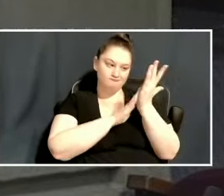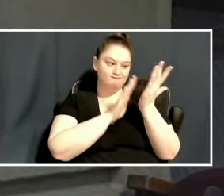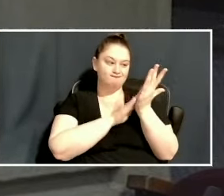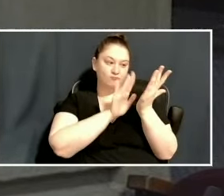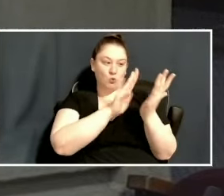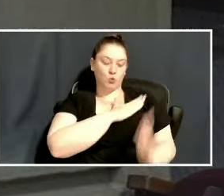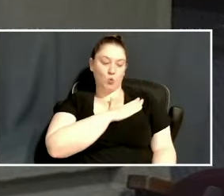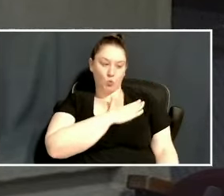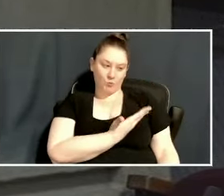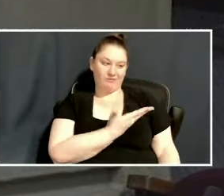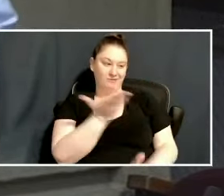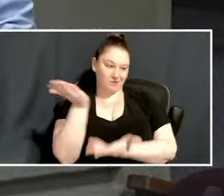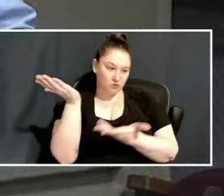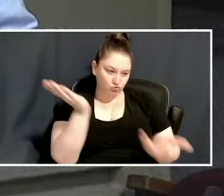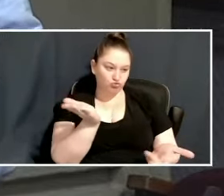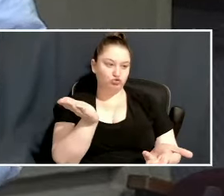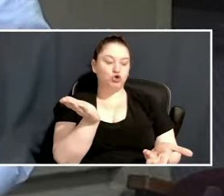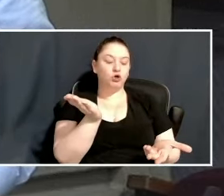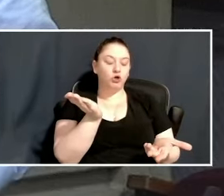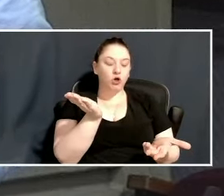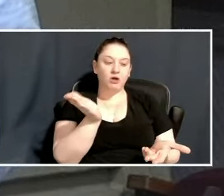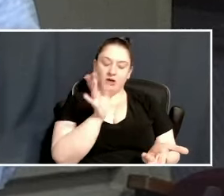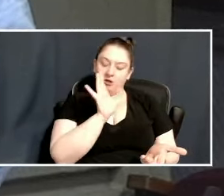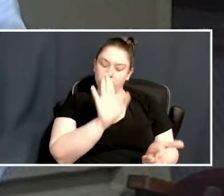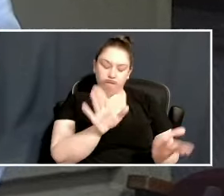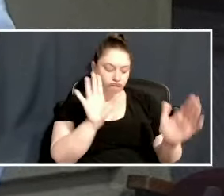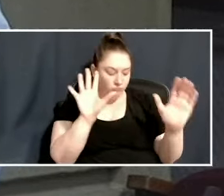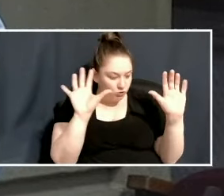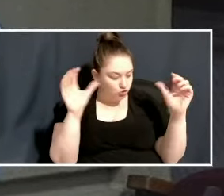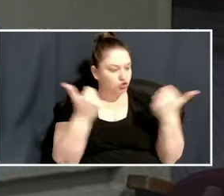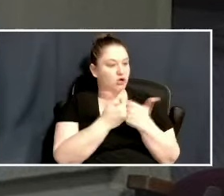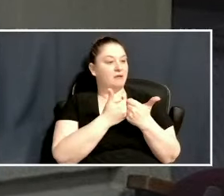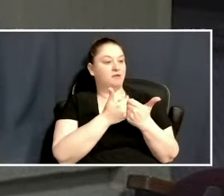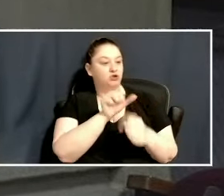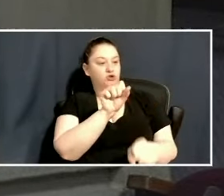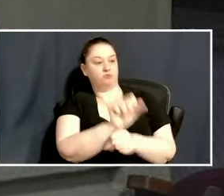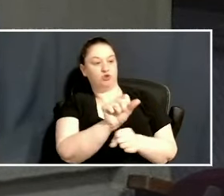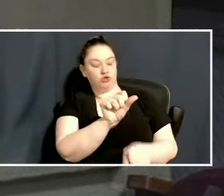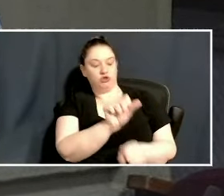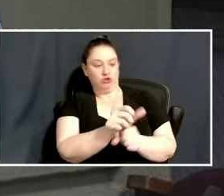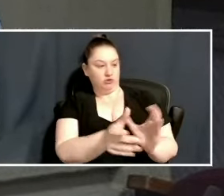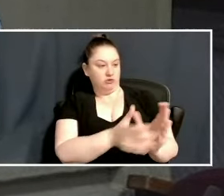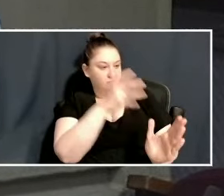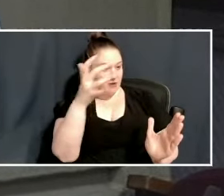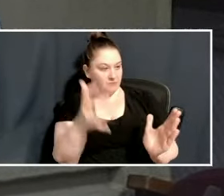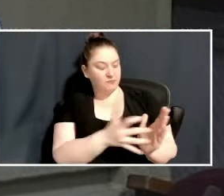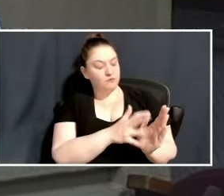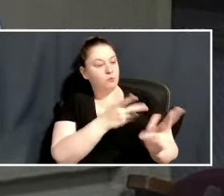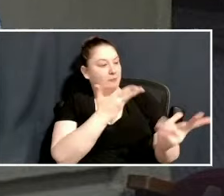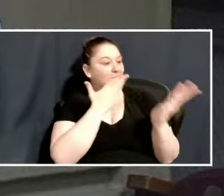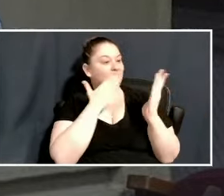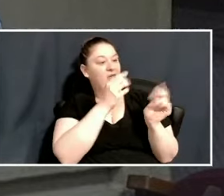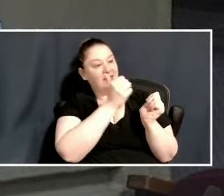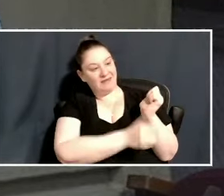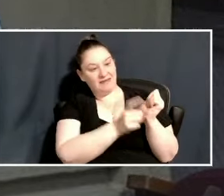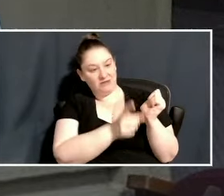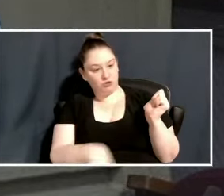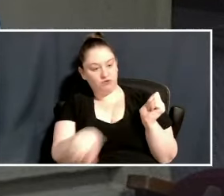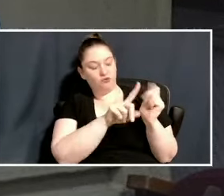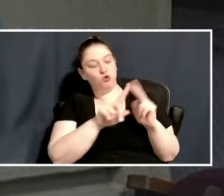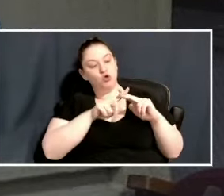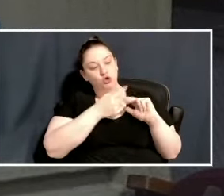serve. It is an incredibly challenging position at time. So thank each of you, starting with Mayor